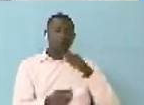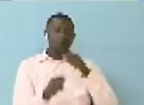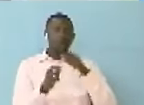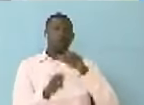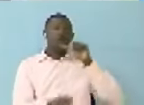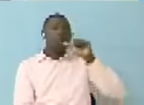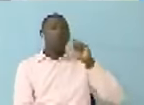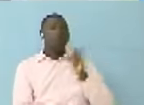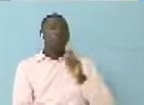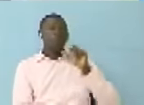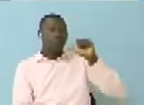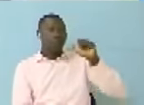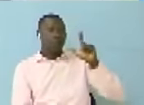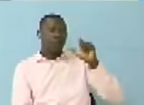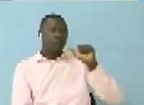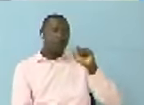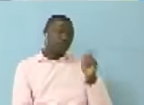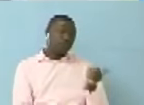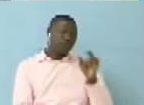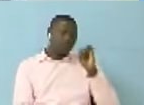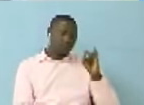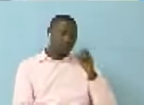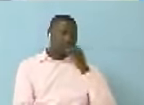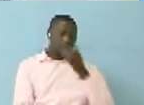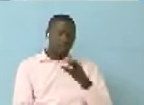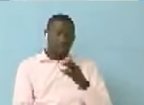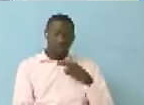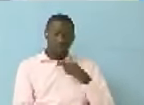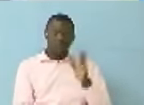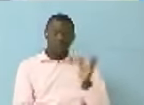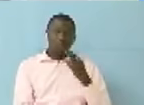beje Alhaji Martin Musa Jame aning